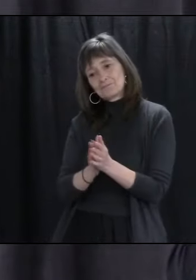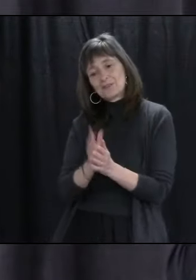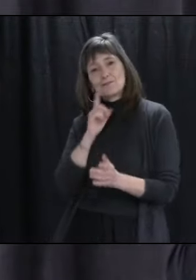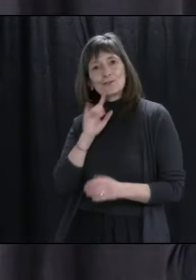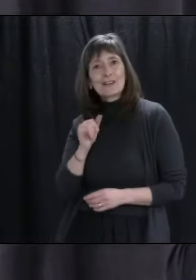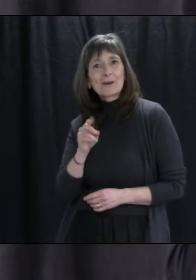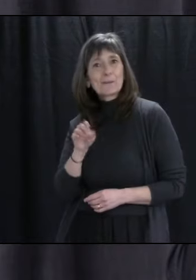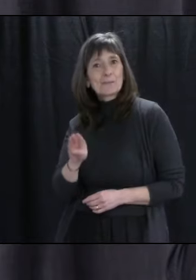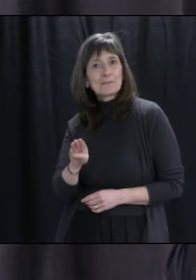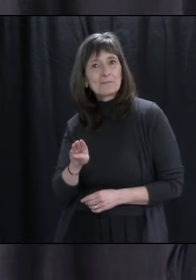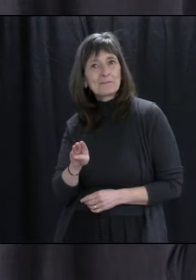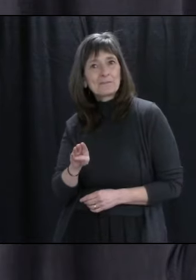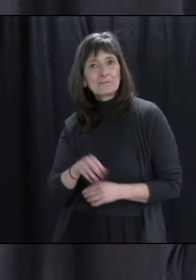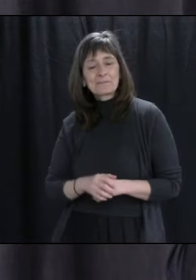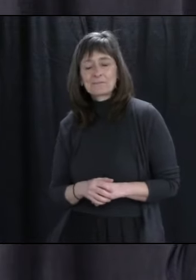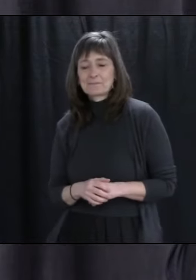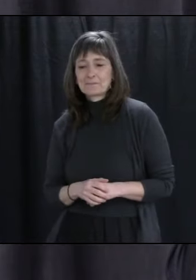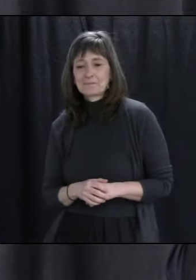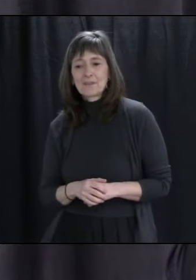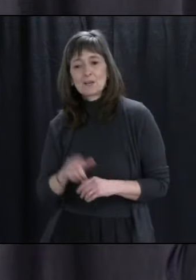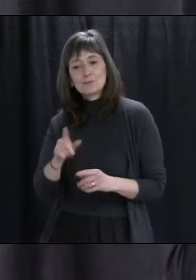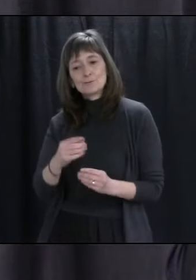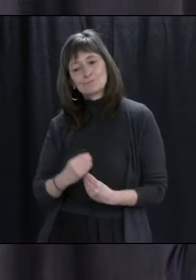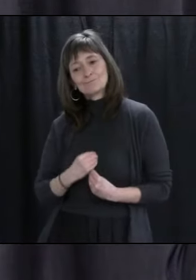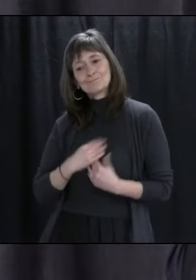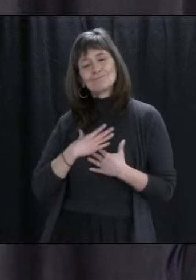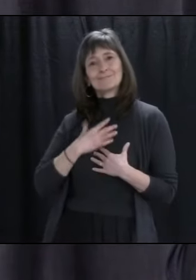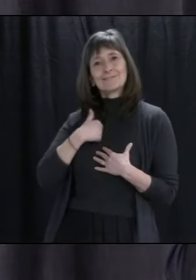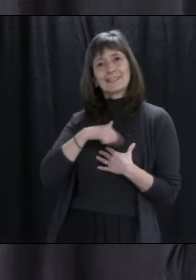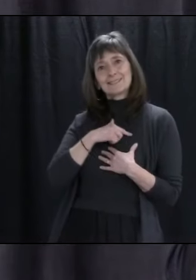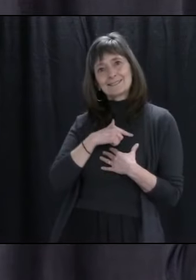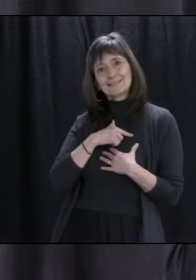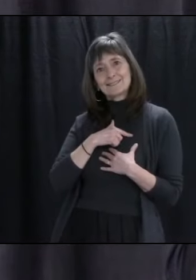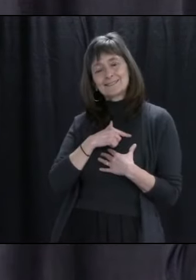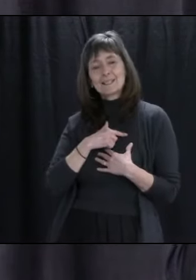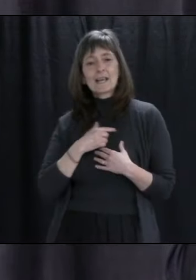You give us strength. You